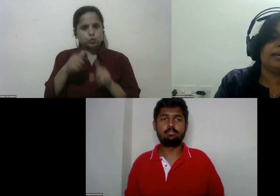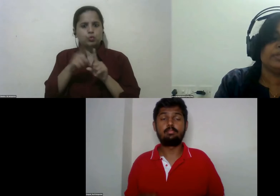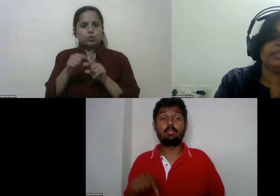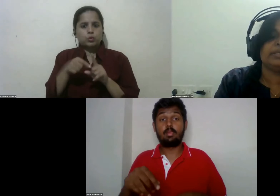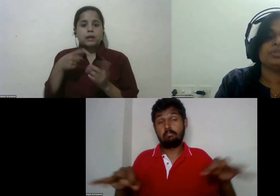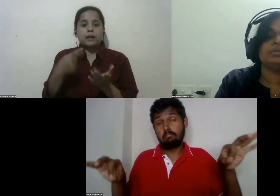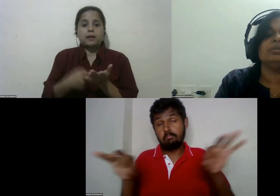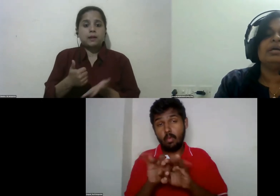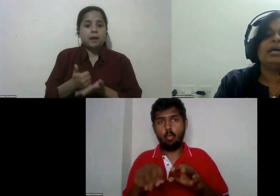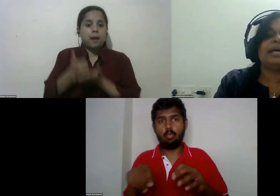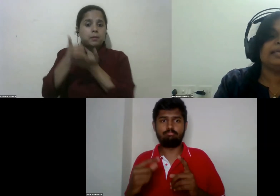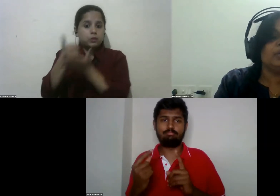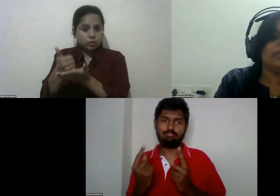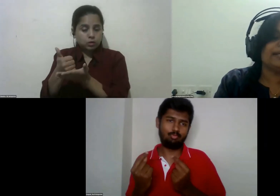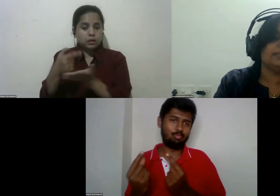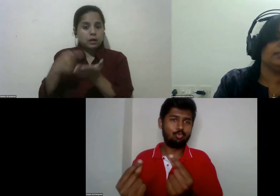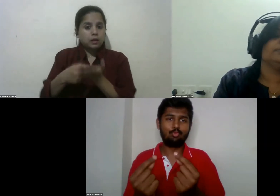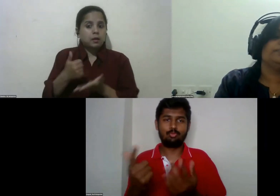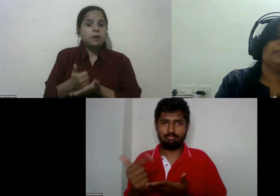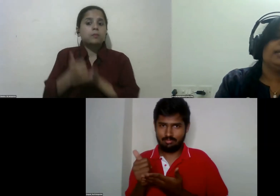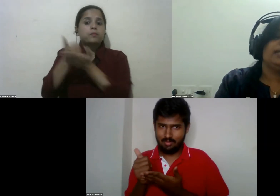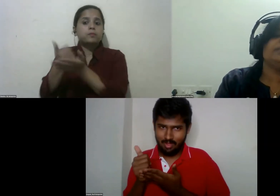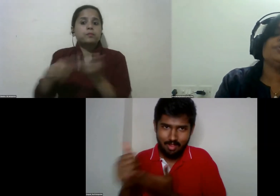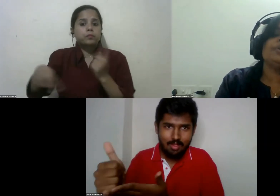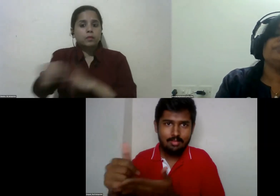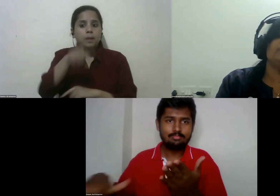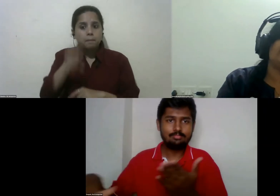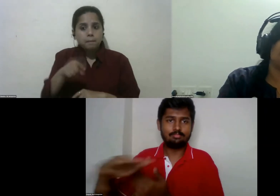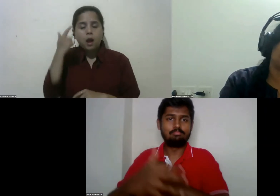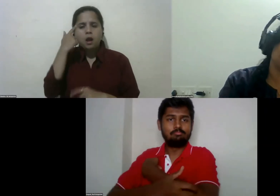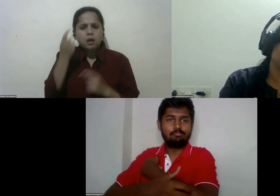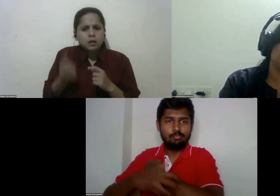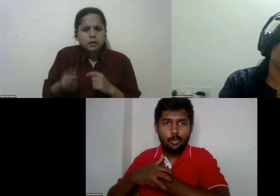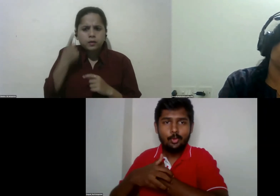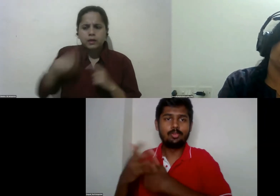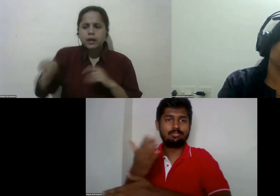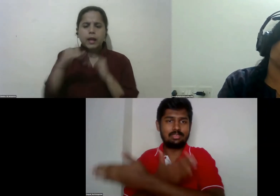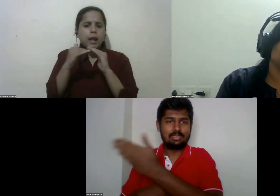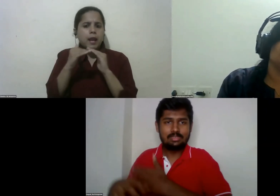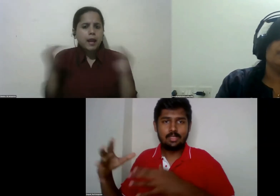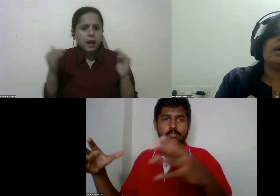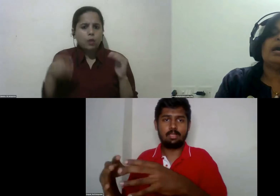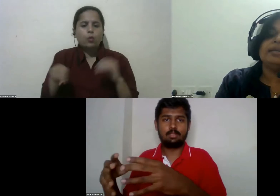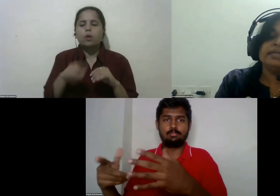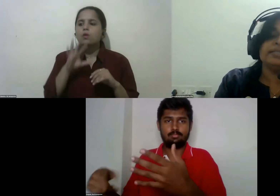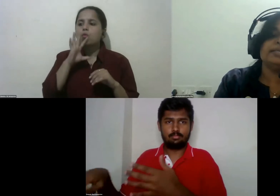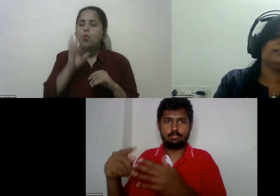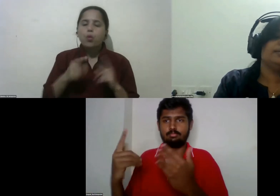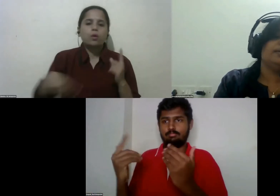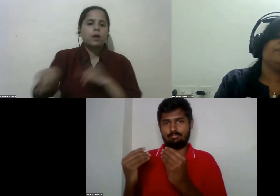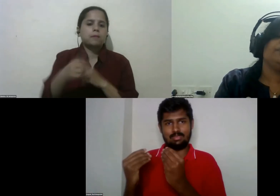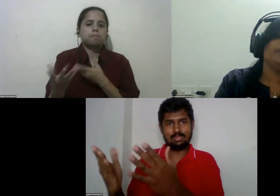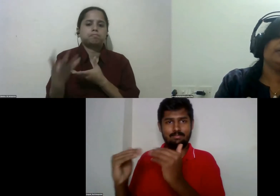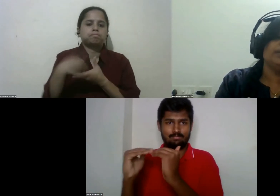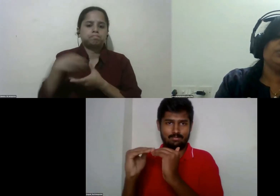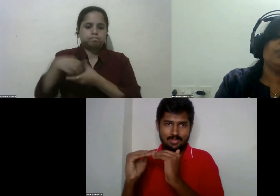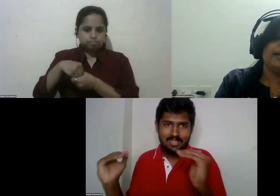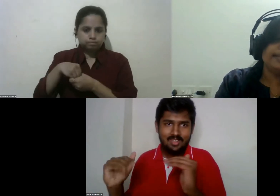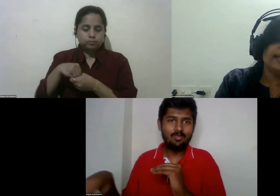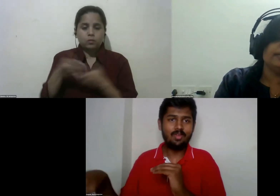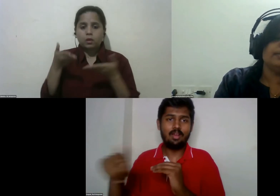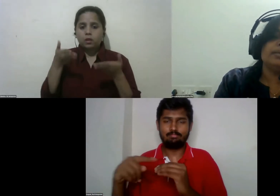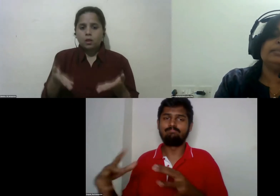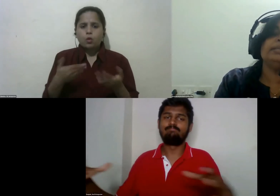habilitation, rehabilitation, an equalizer, ensuring full and effective participation. Under this, we are here